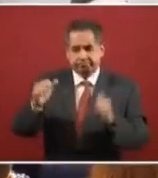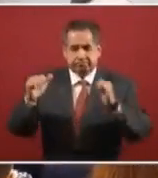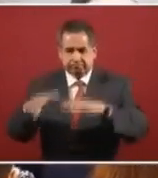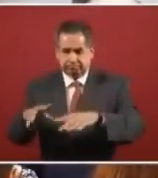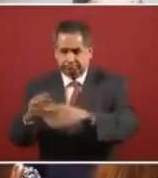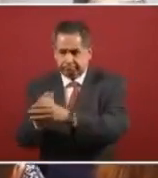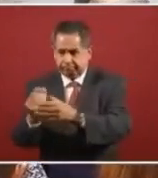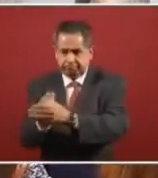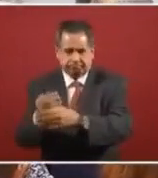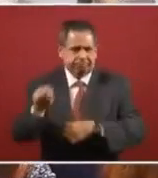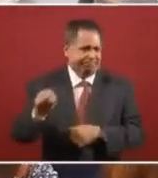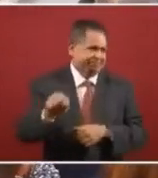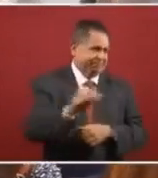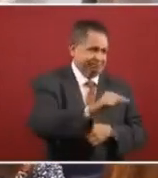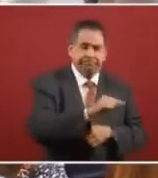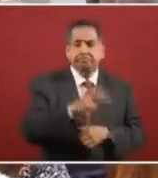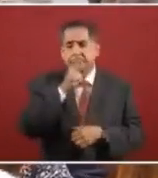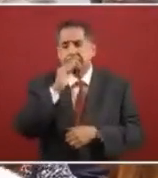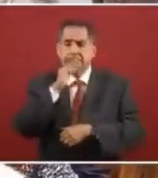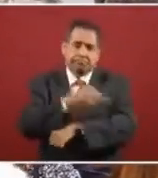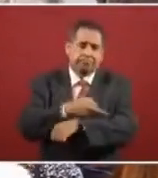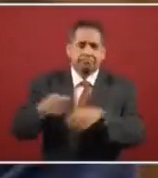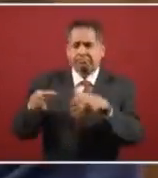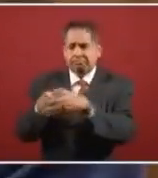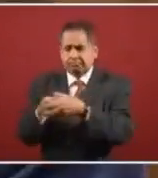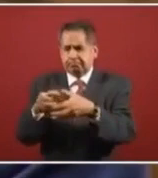26,000 assemblies of